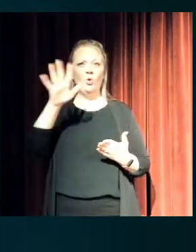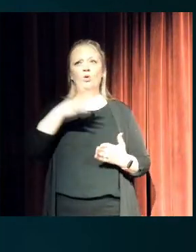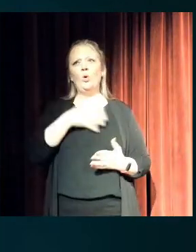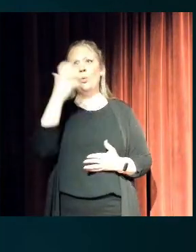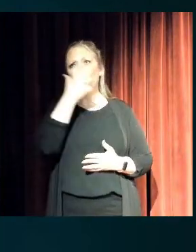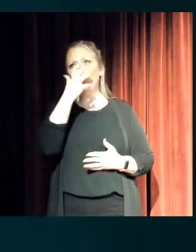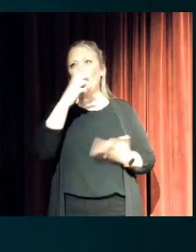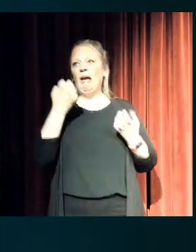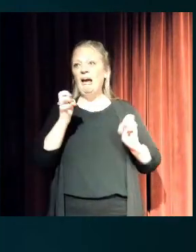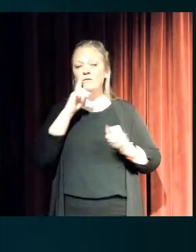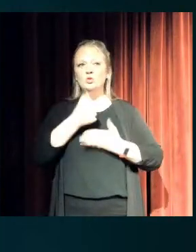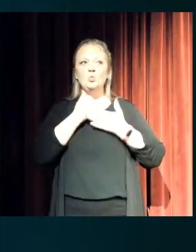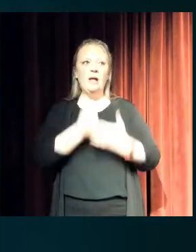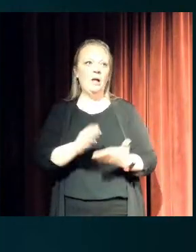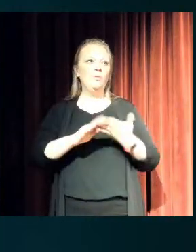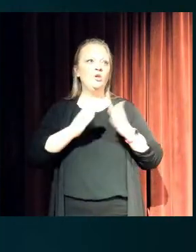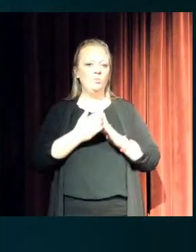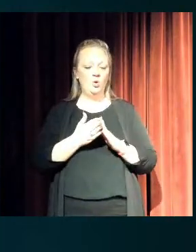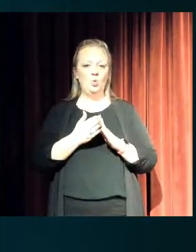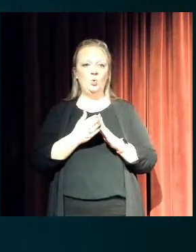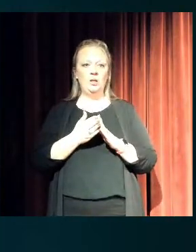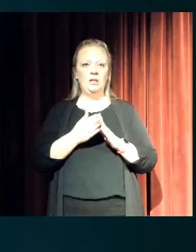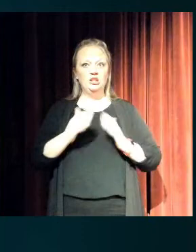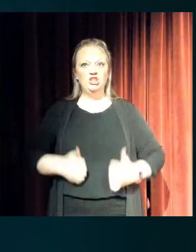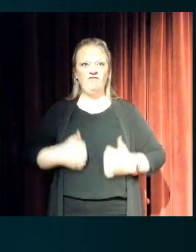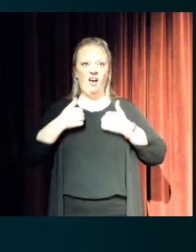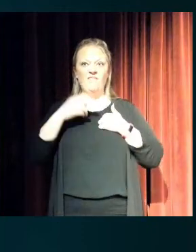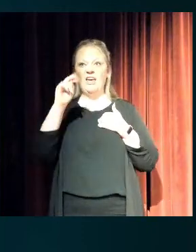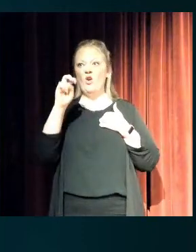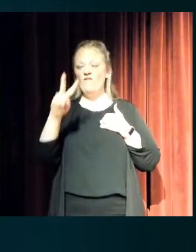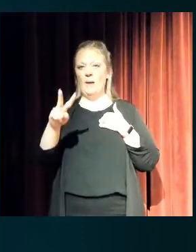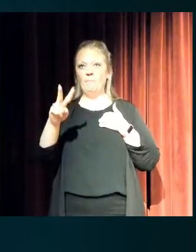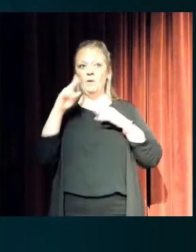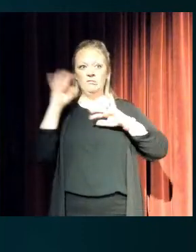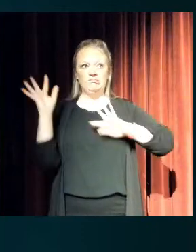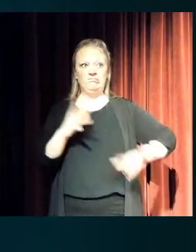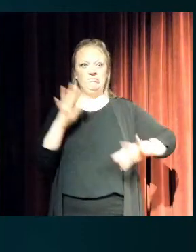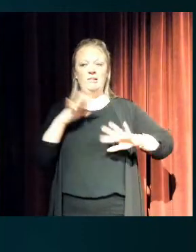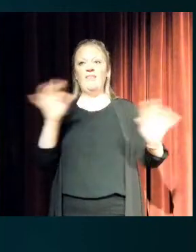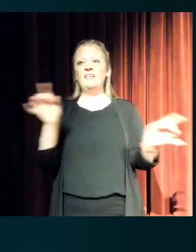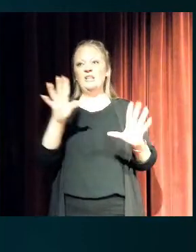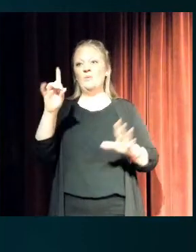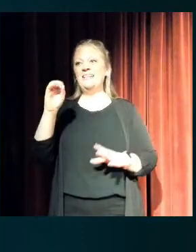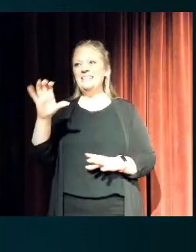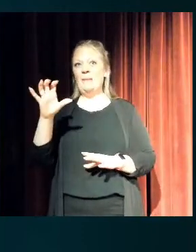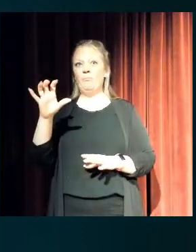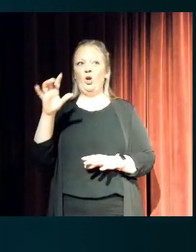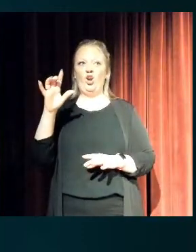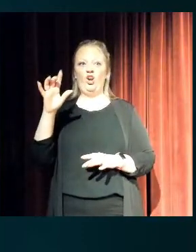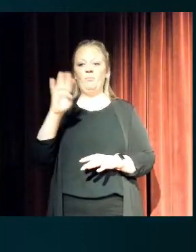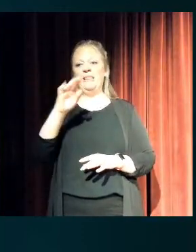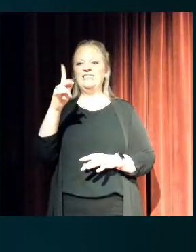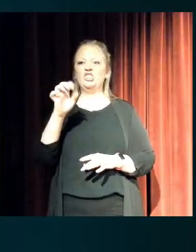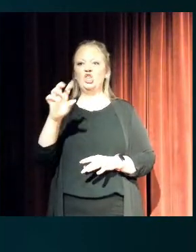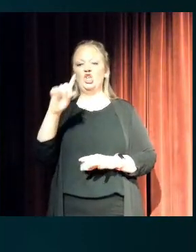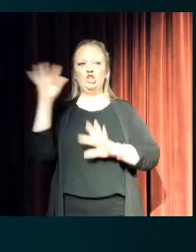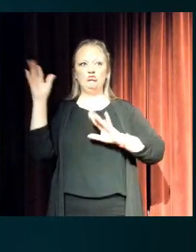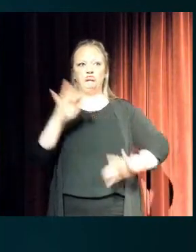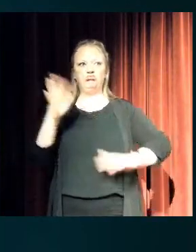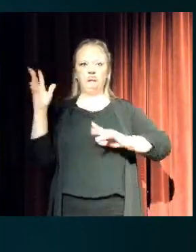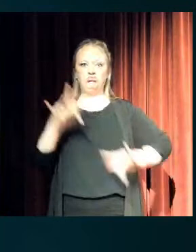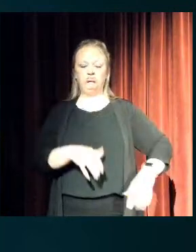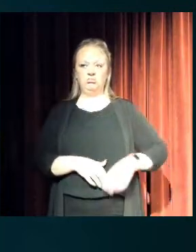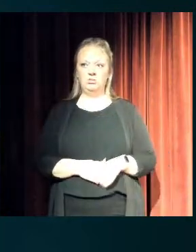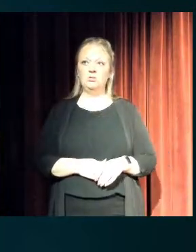incredible efforts to help our community through the November superstorm and the terrible December blizzard. As